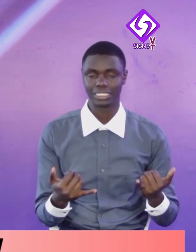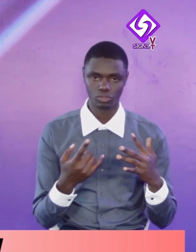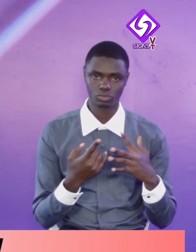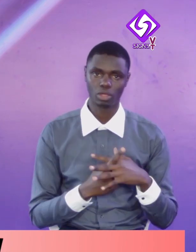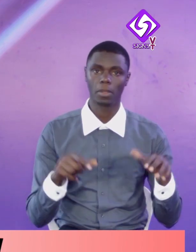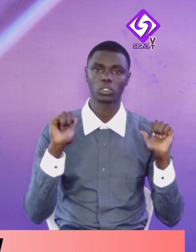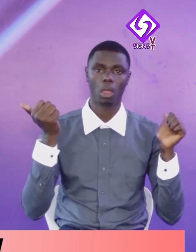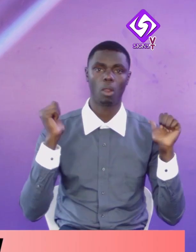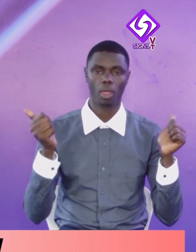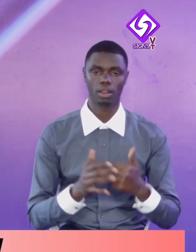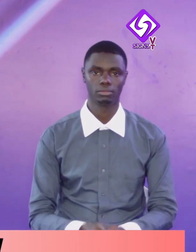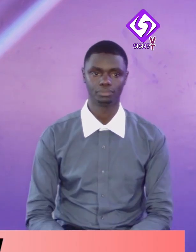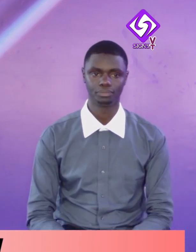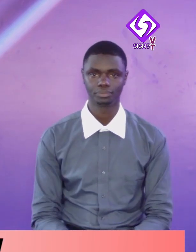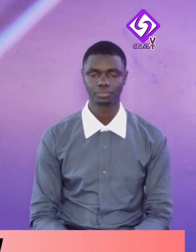so well.